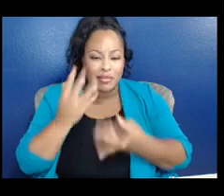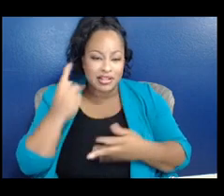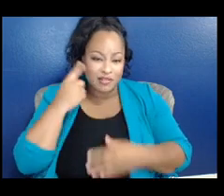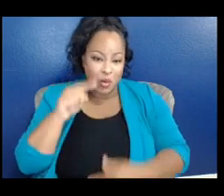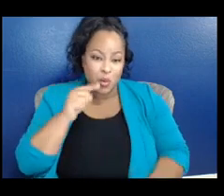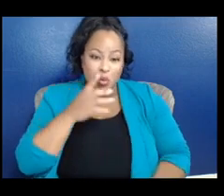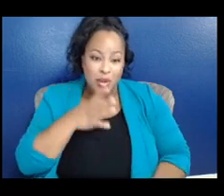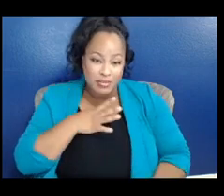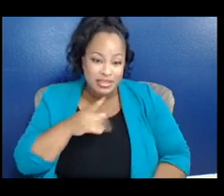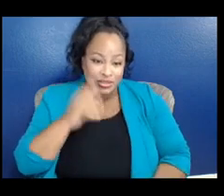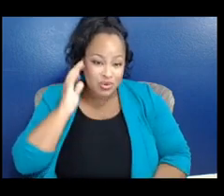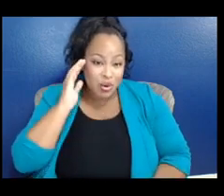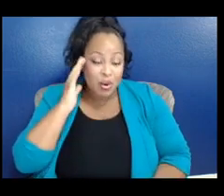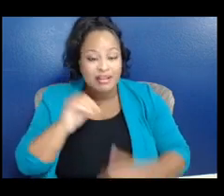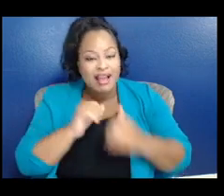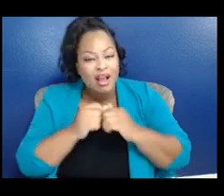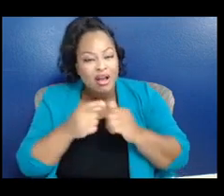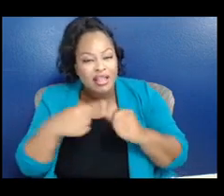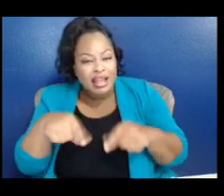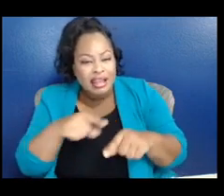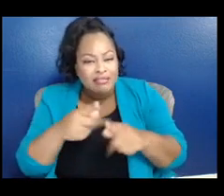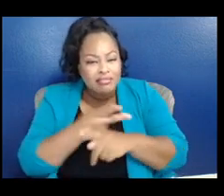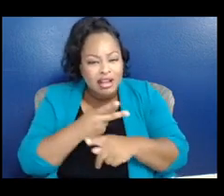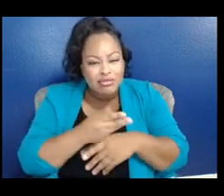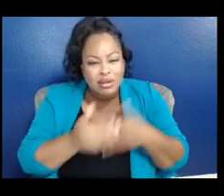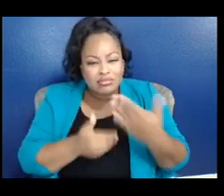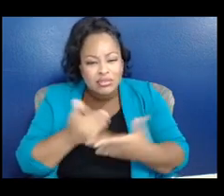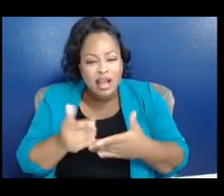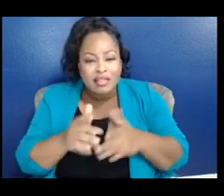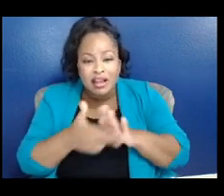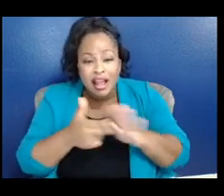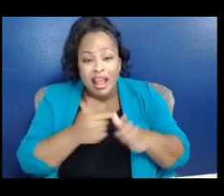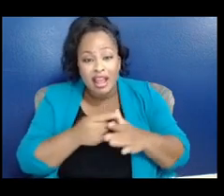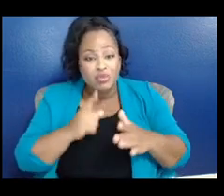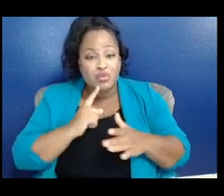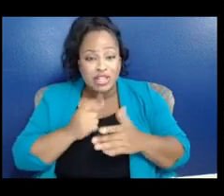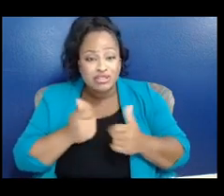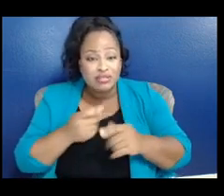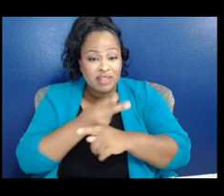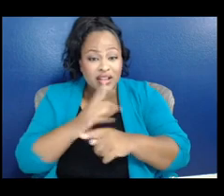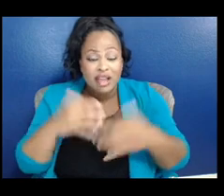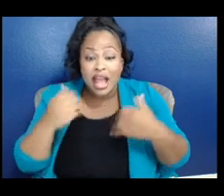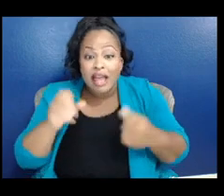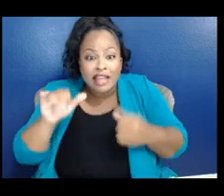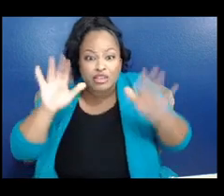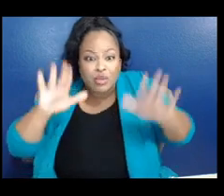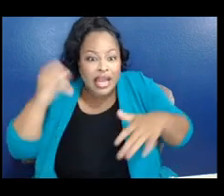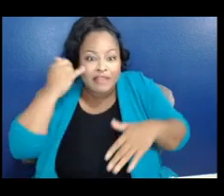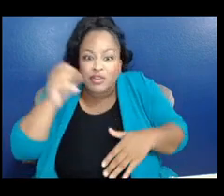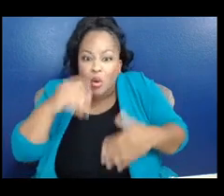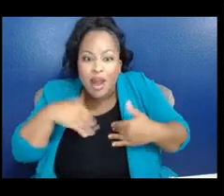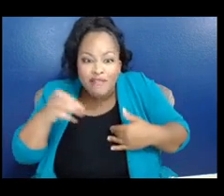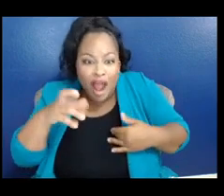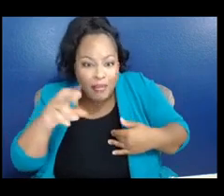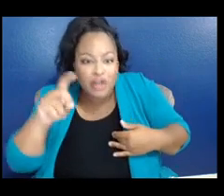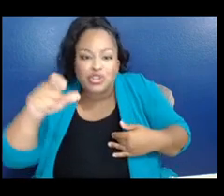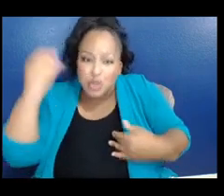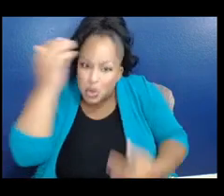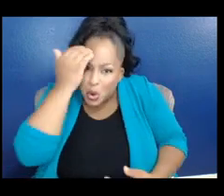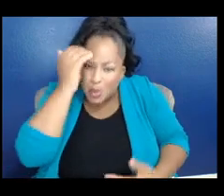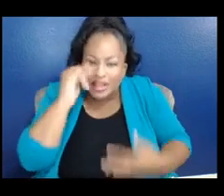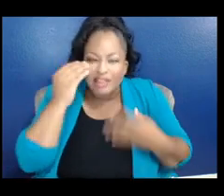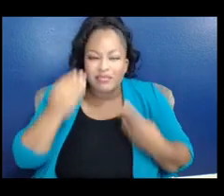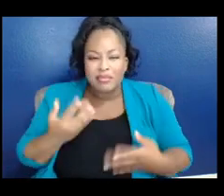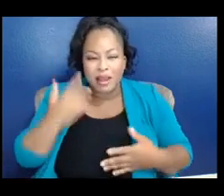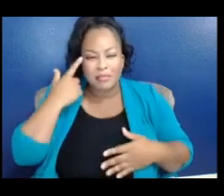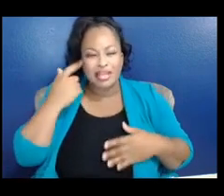to know and how they can navigate their diagnosis and navigate their health. This is great even if you don't have fibroids. You should know this information because